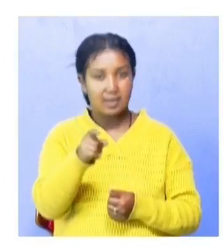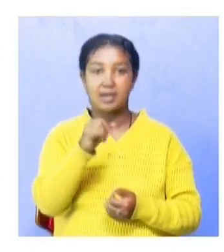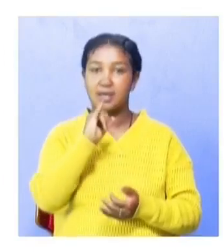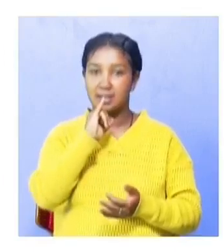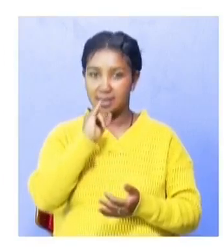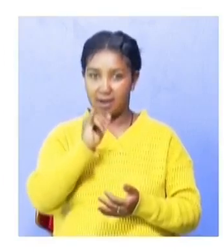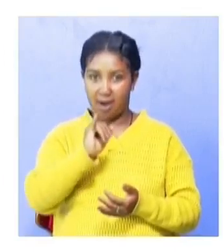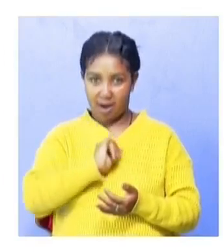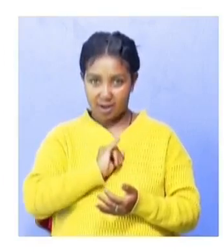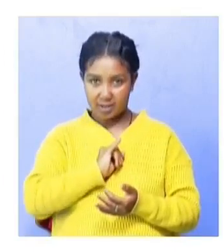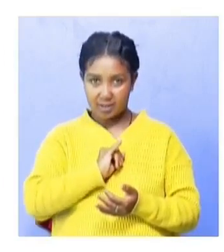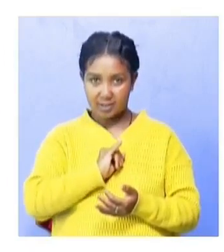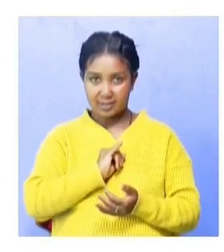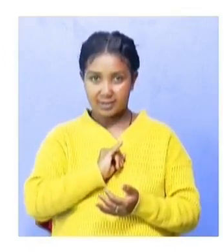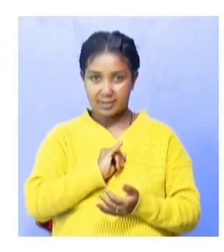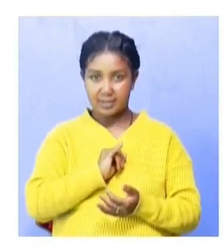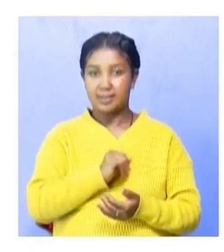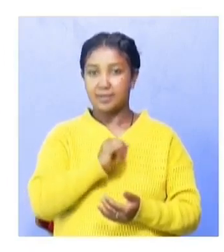I,